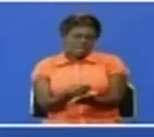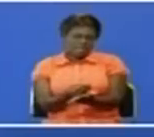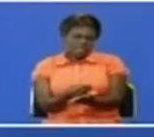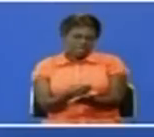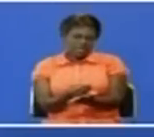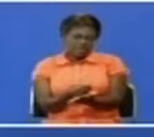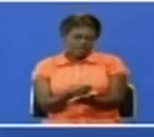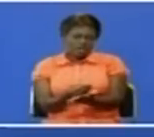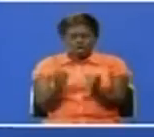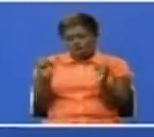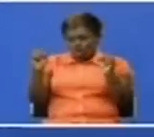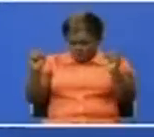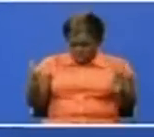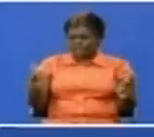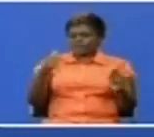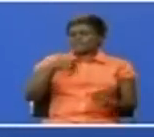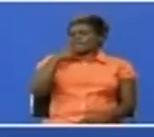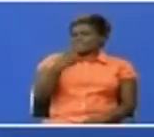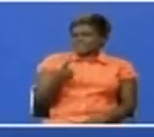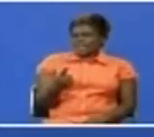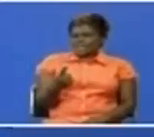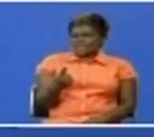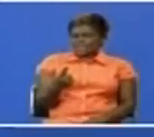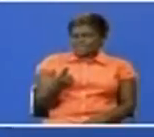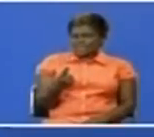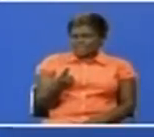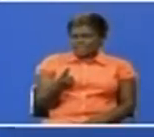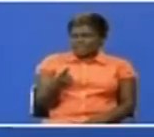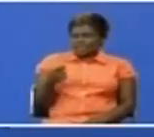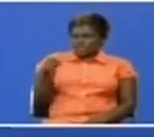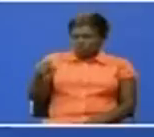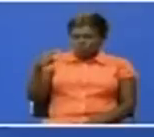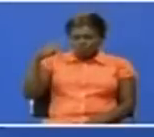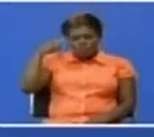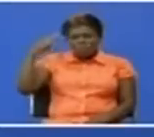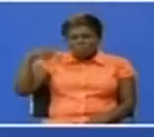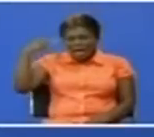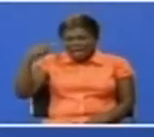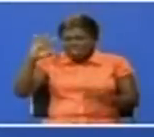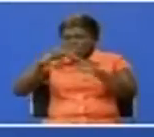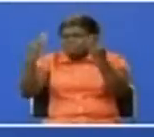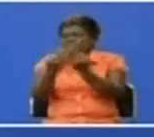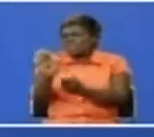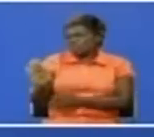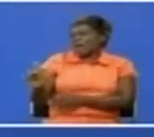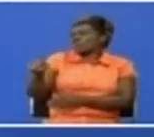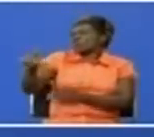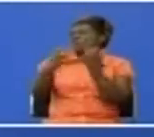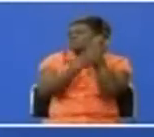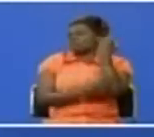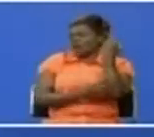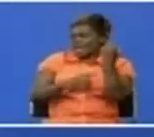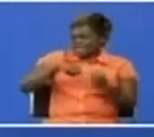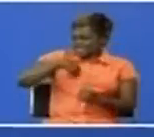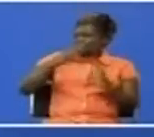okay. I'm like, be mad at your family for not making it. But, you know, my